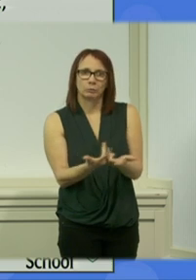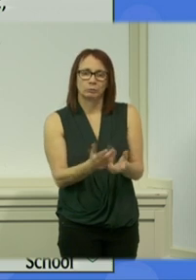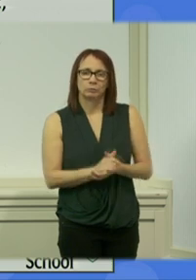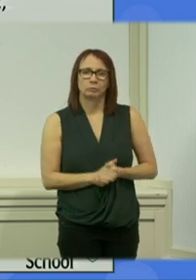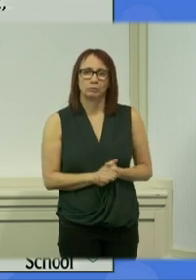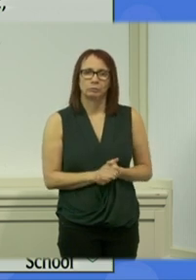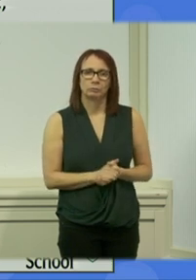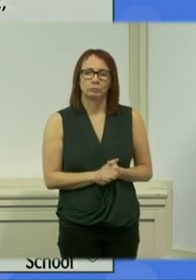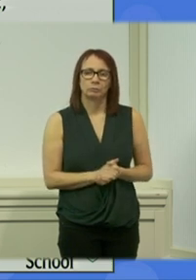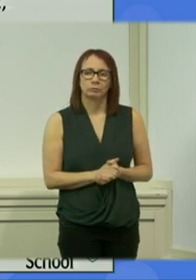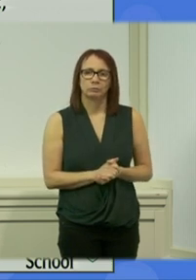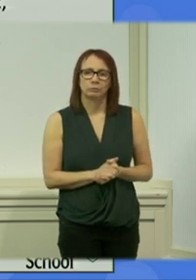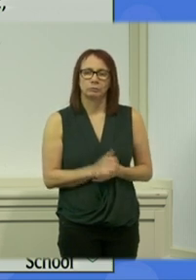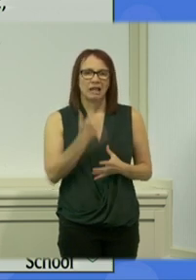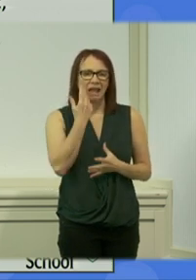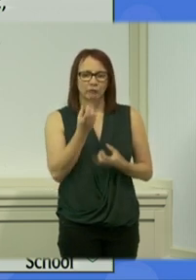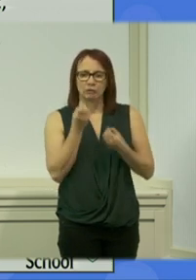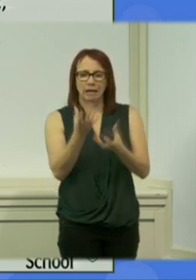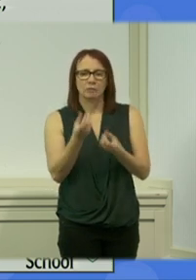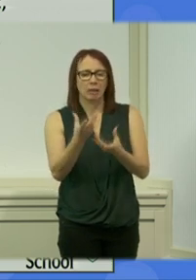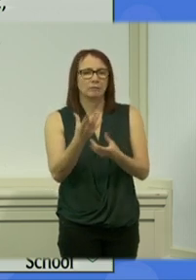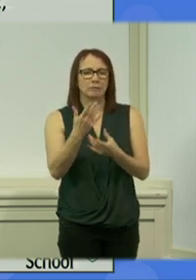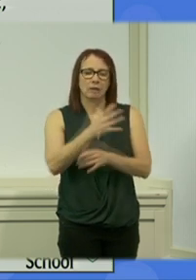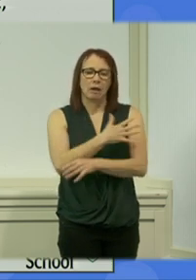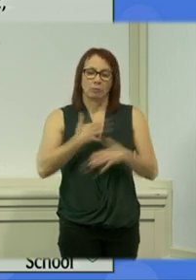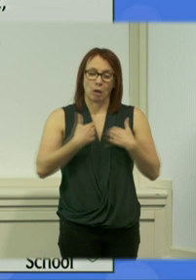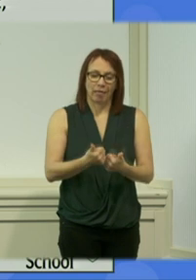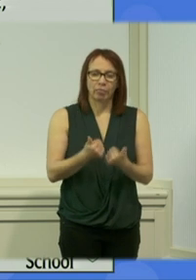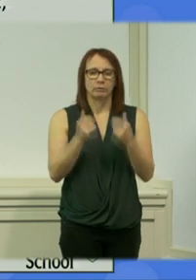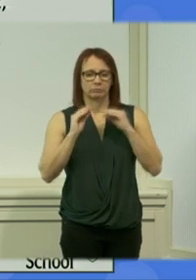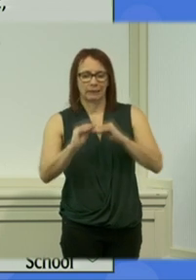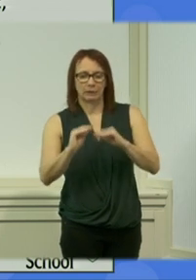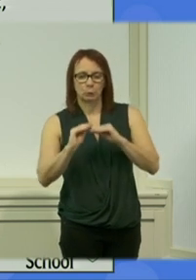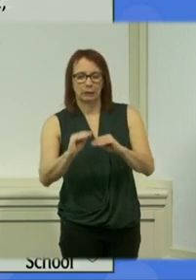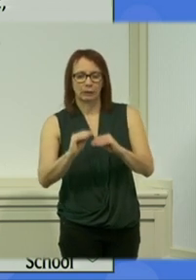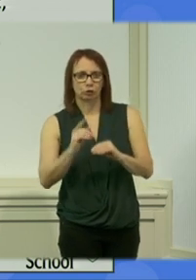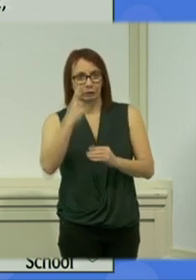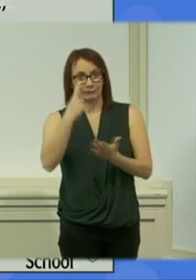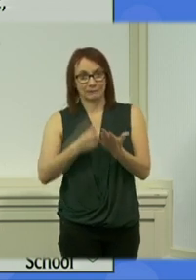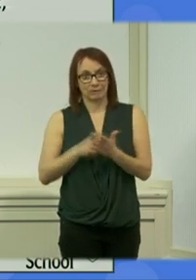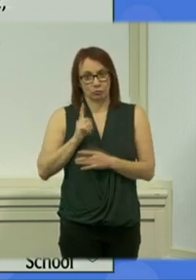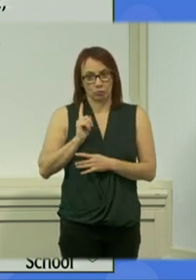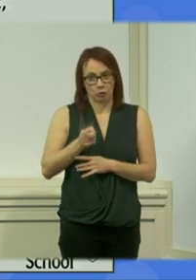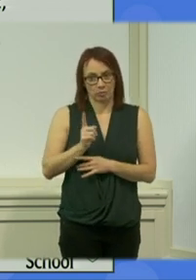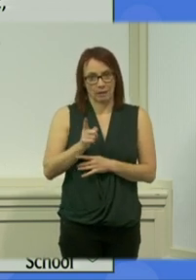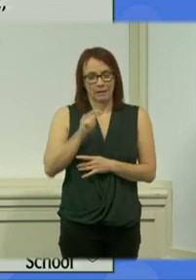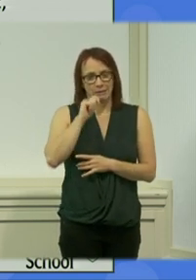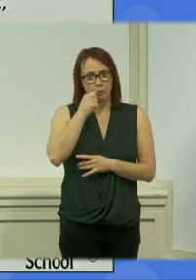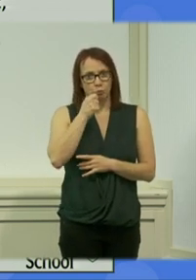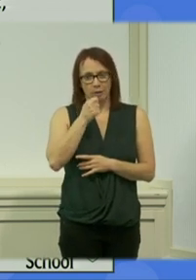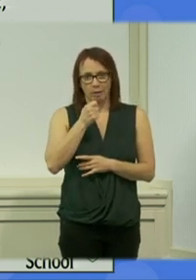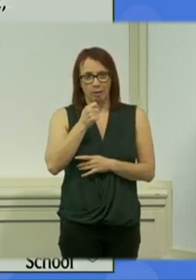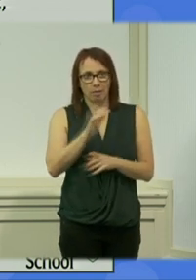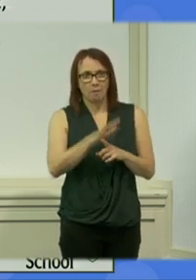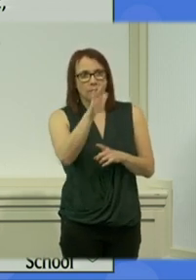Decisions about today's spending on health and education and so on will affect future generations, depending on how